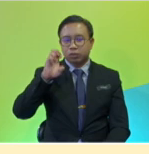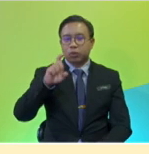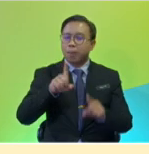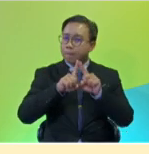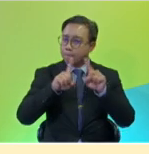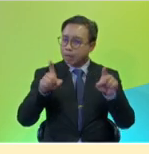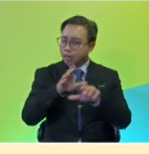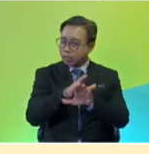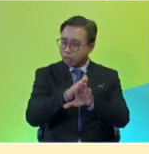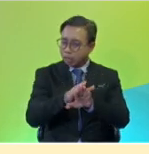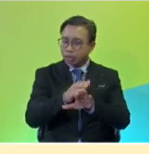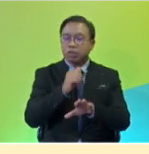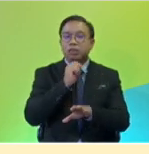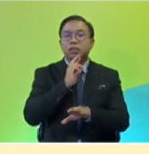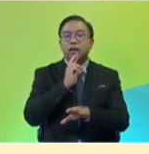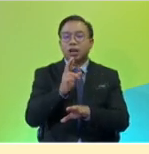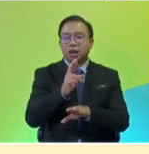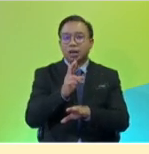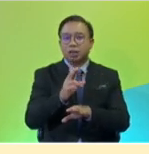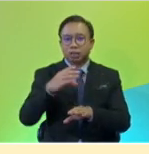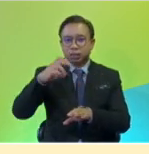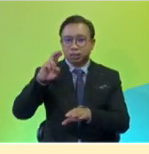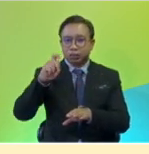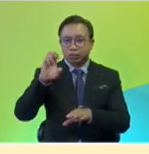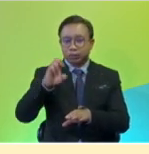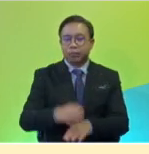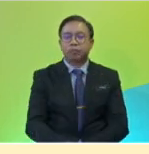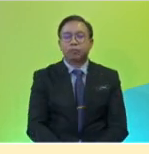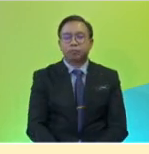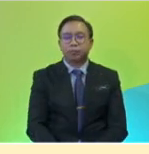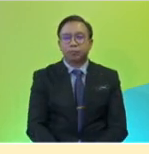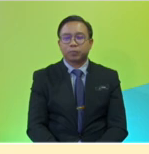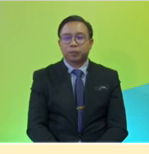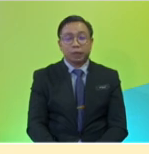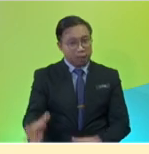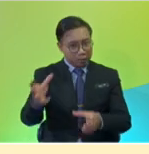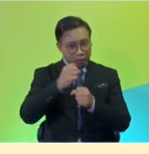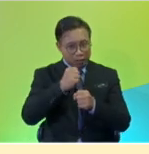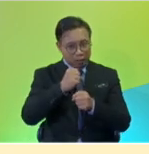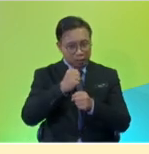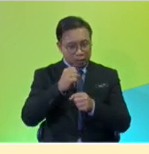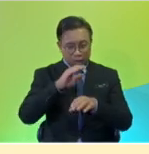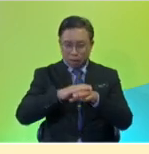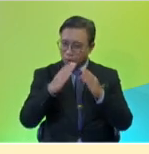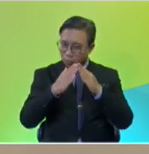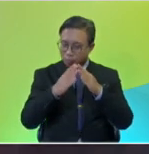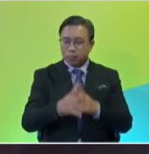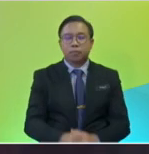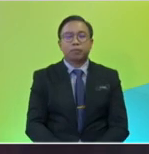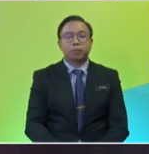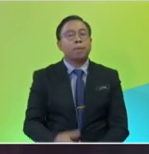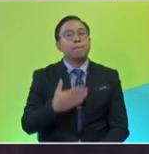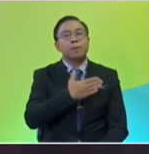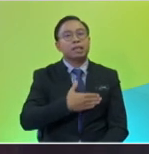are cuter. Yes. All right. So. Got it, boys and girls, everyone at home watching us. So